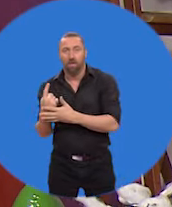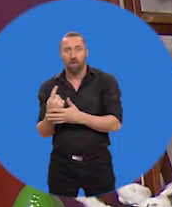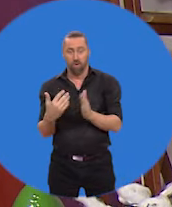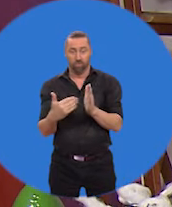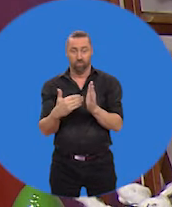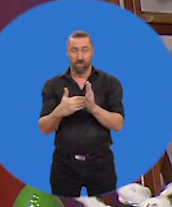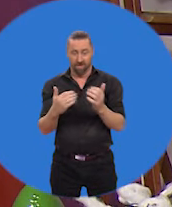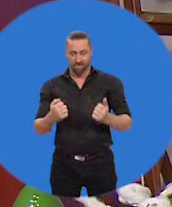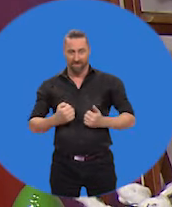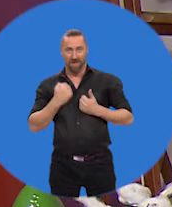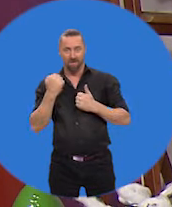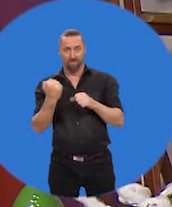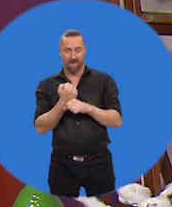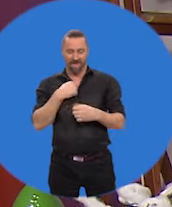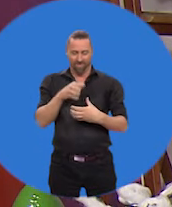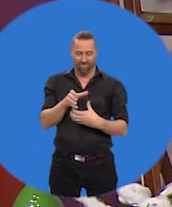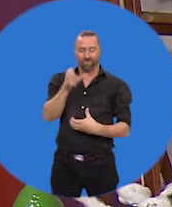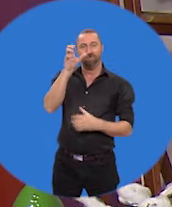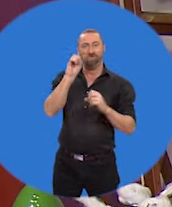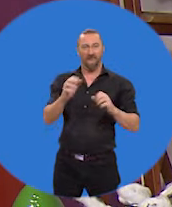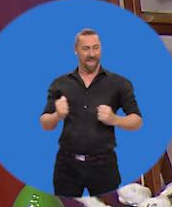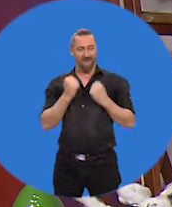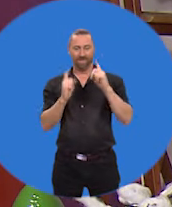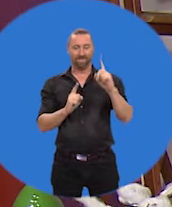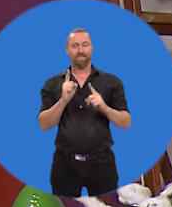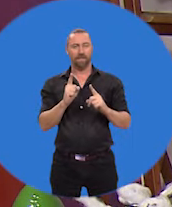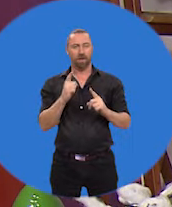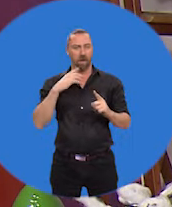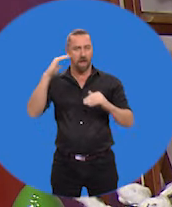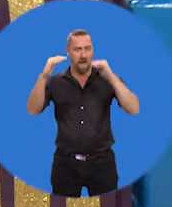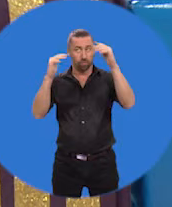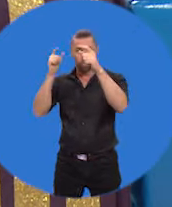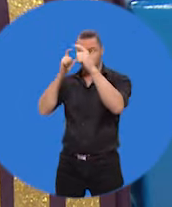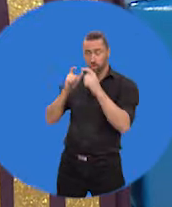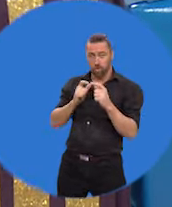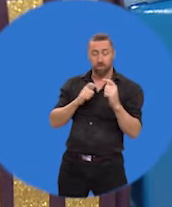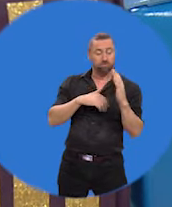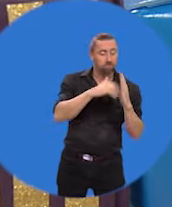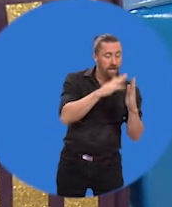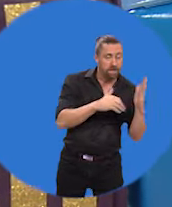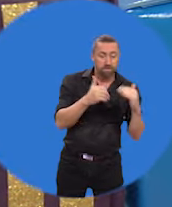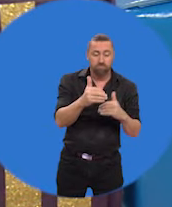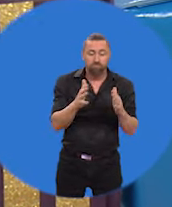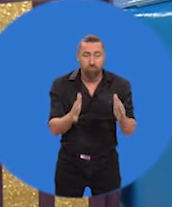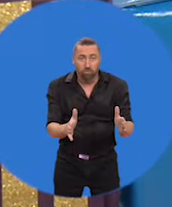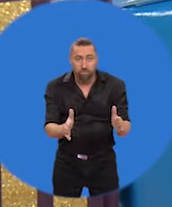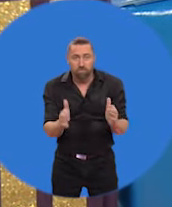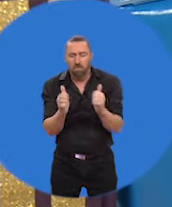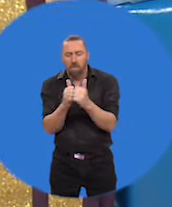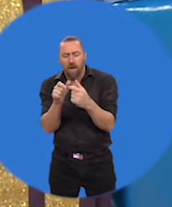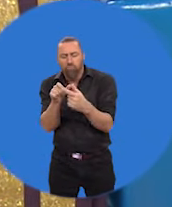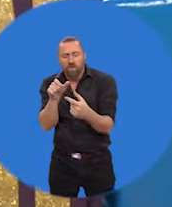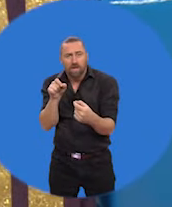own building to go into our little city. First, we'll need a grown-up around to supervise. Then we'll need some paint, cardboard boxes, paper